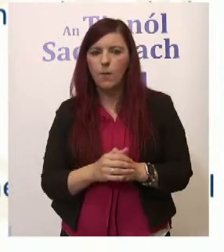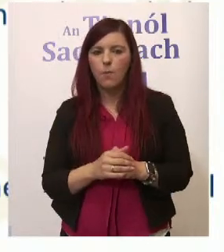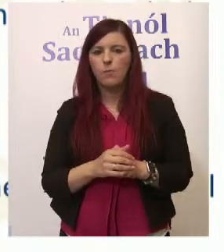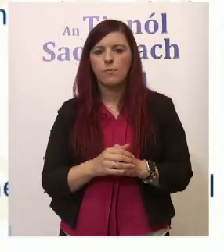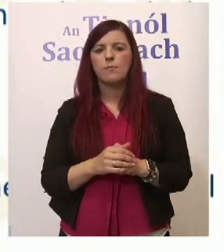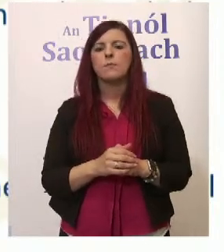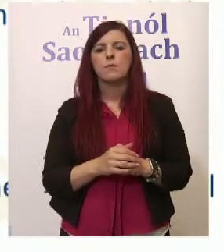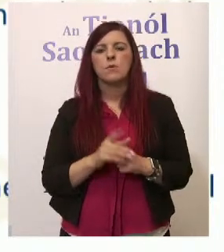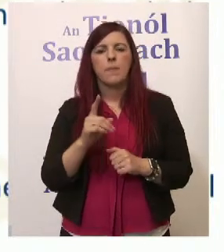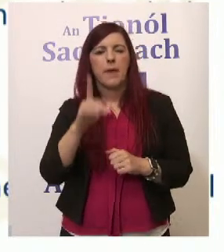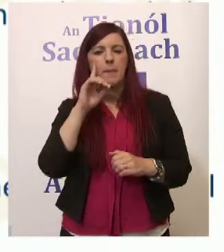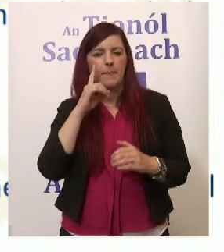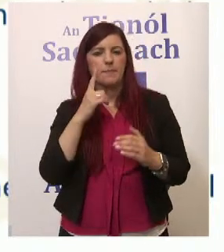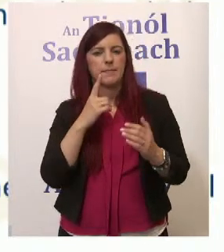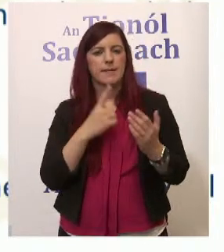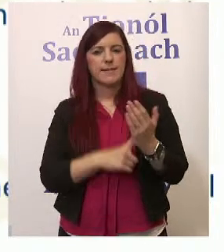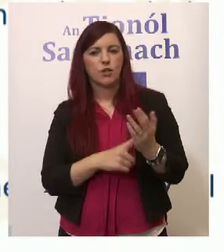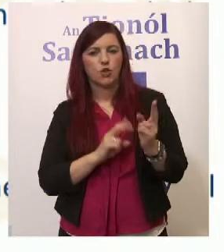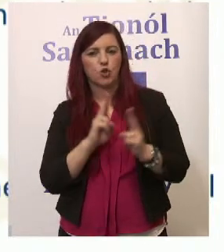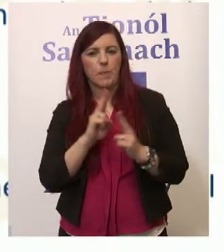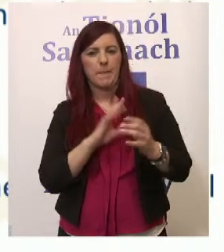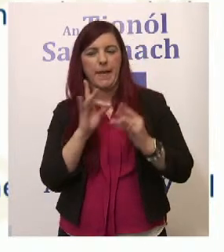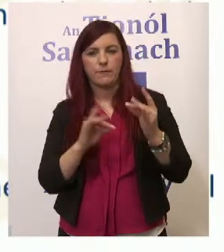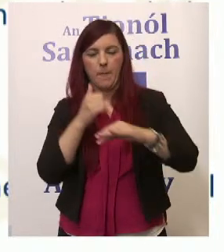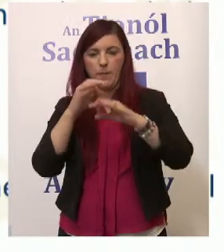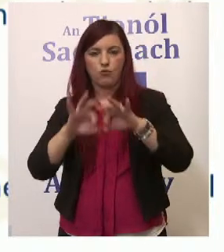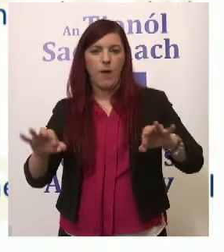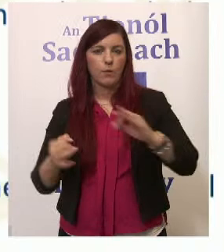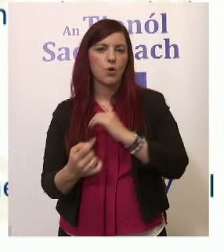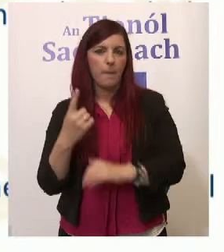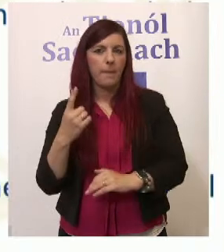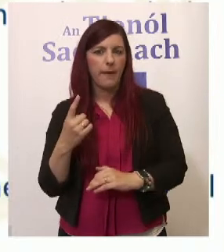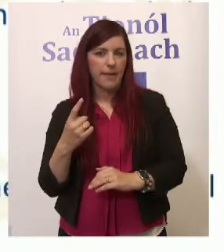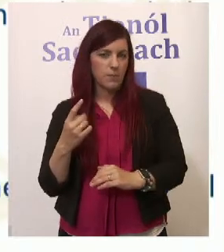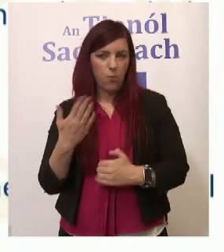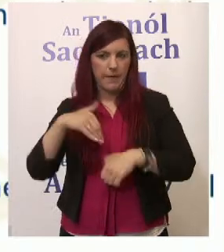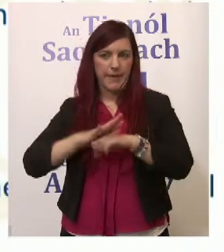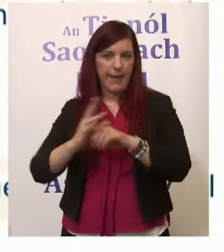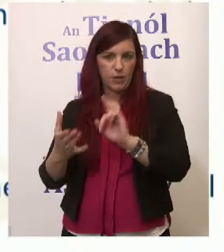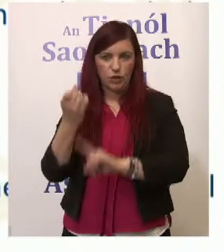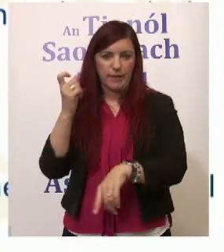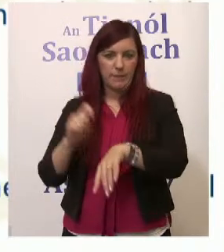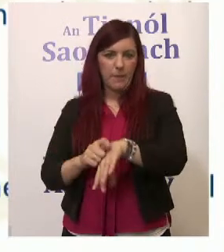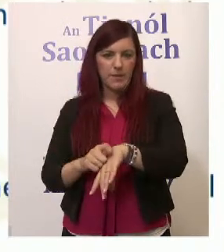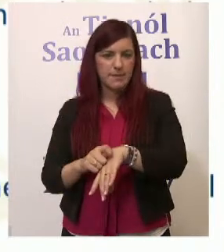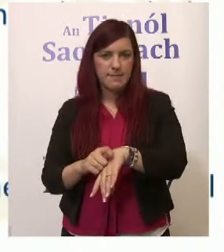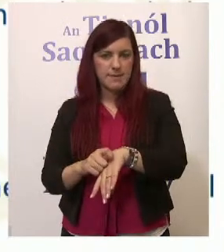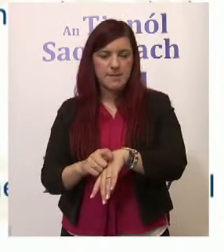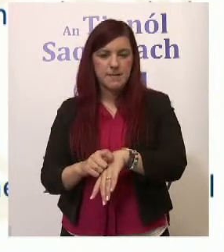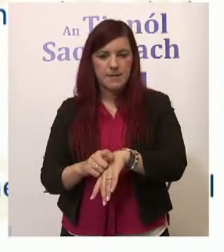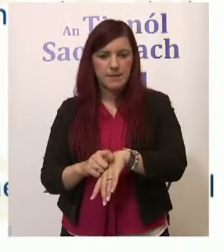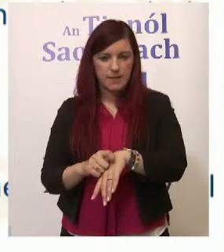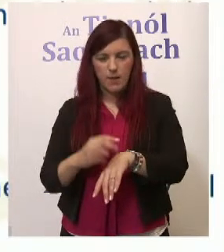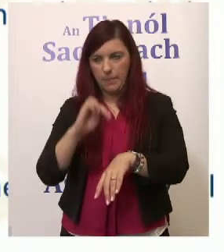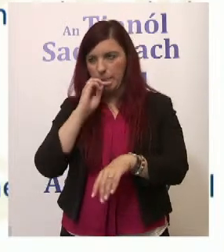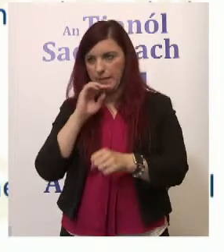belief that decision making should be made at the lowest level, at the most effective level, and that would secure